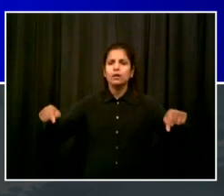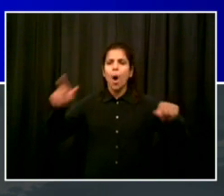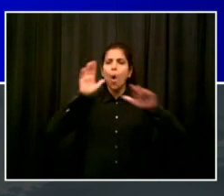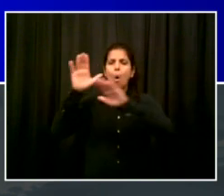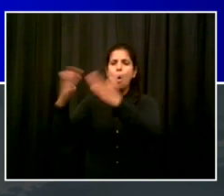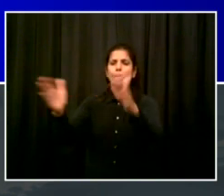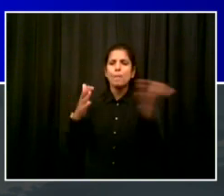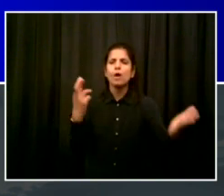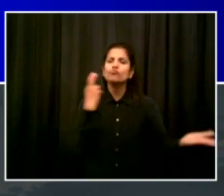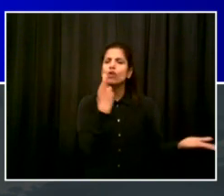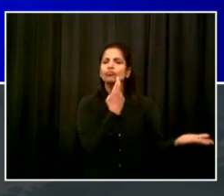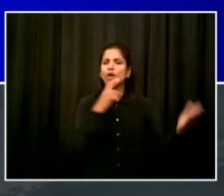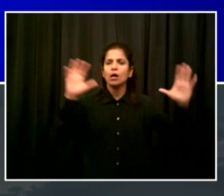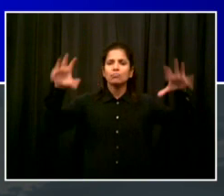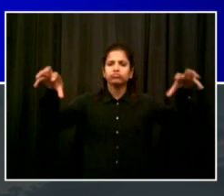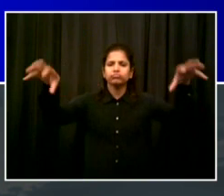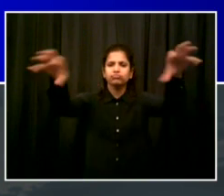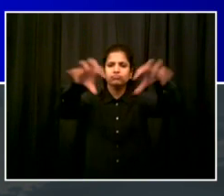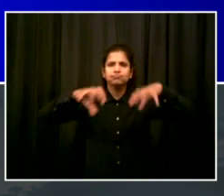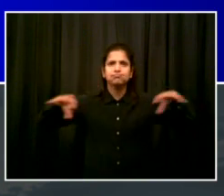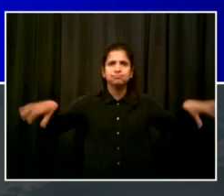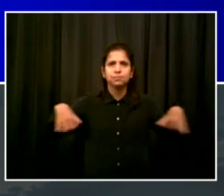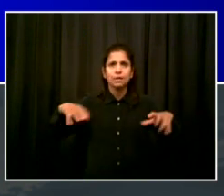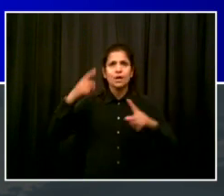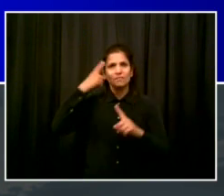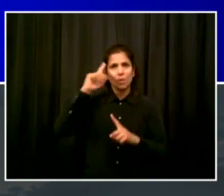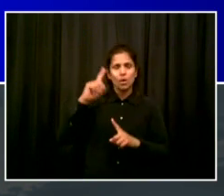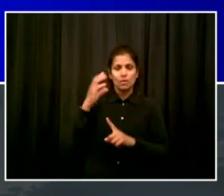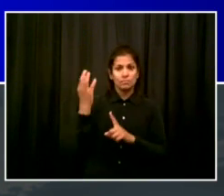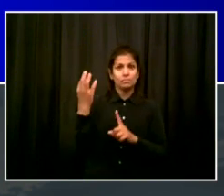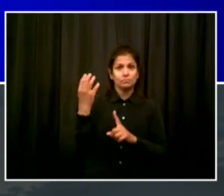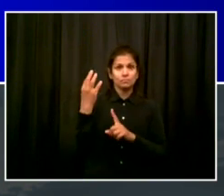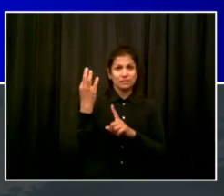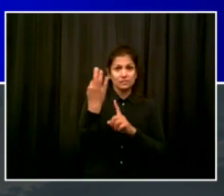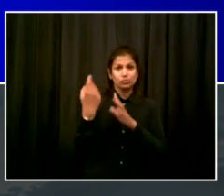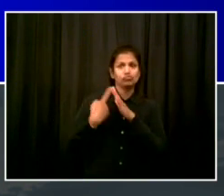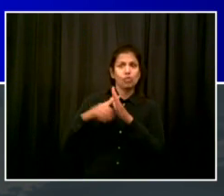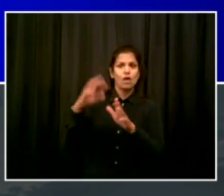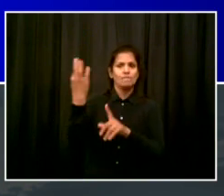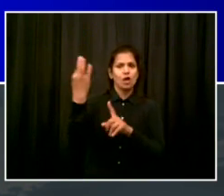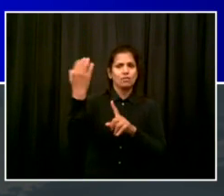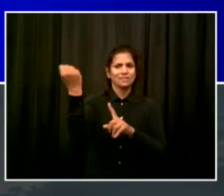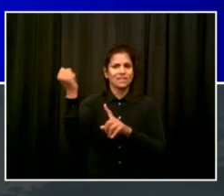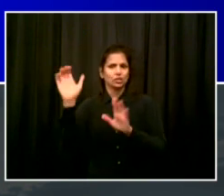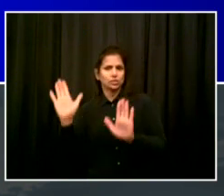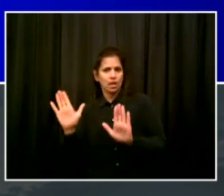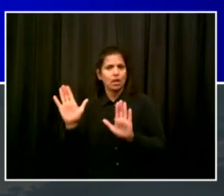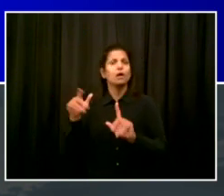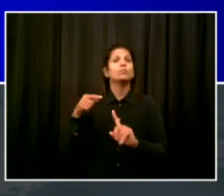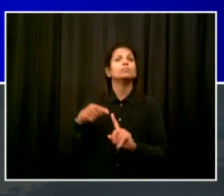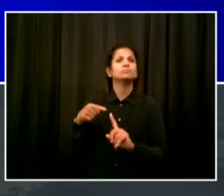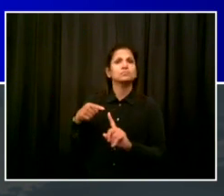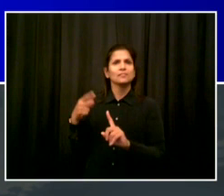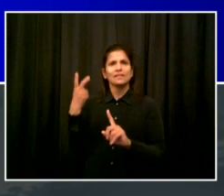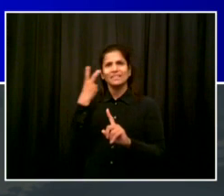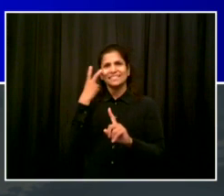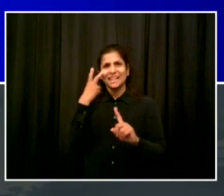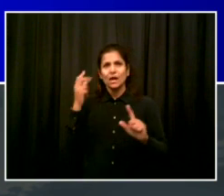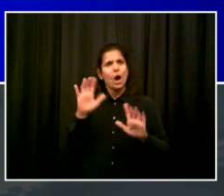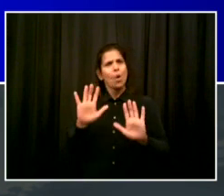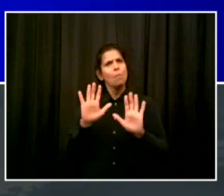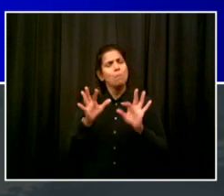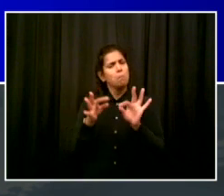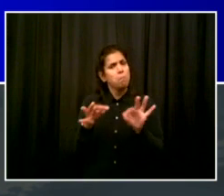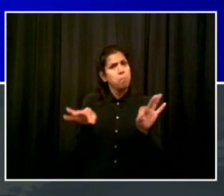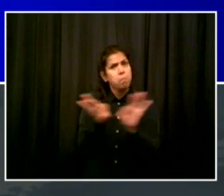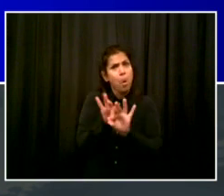that also in Chinatown, Manhattan, which has been an area that was so hard hit by this virus very early on. So we're thrilled to see this will be a big boost